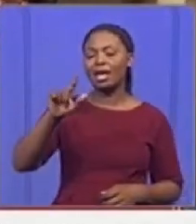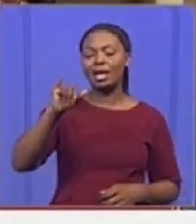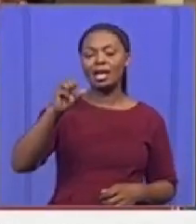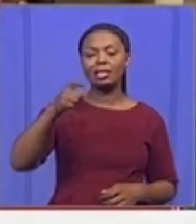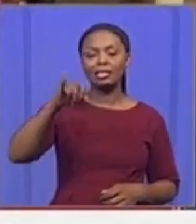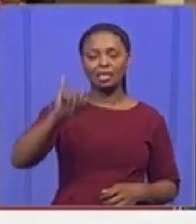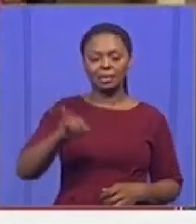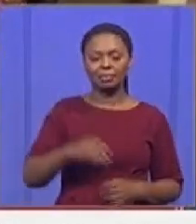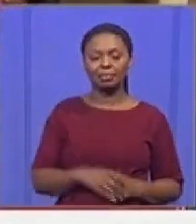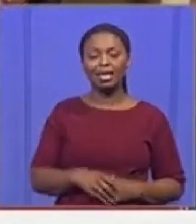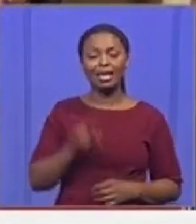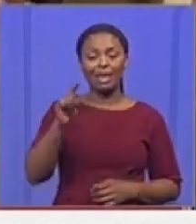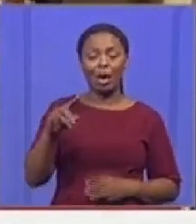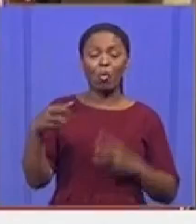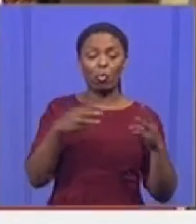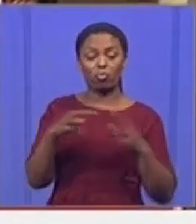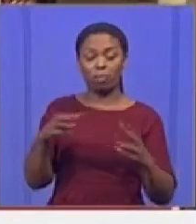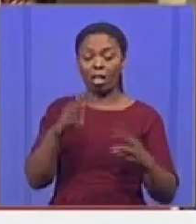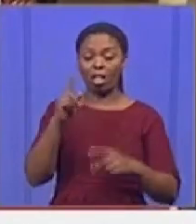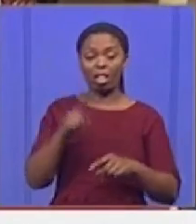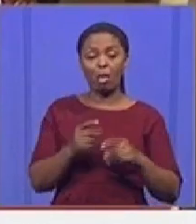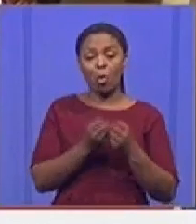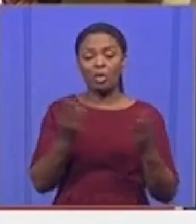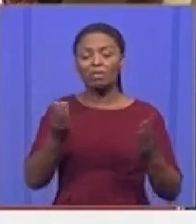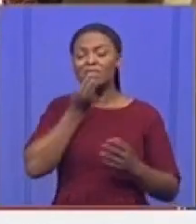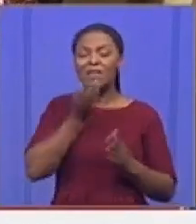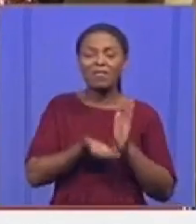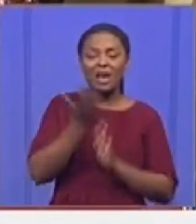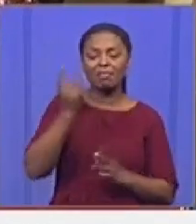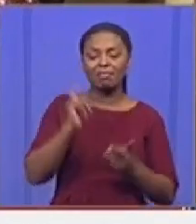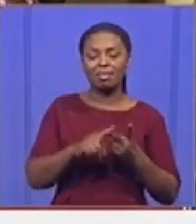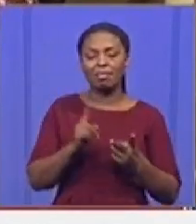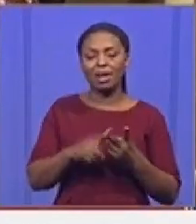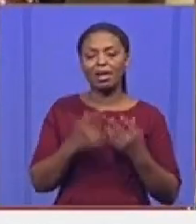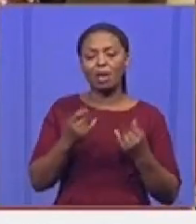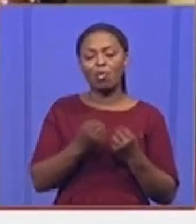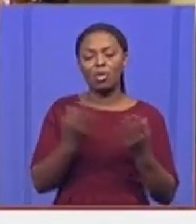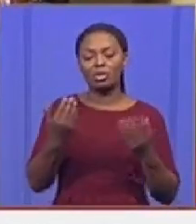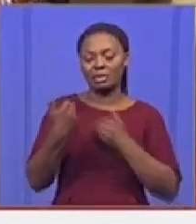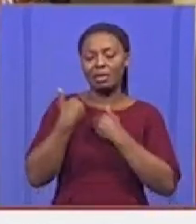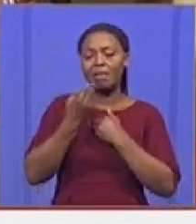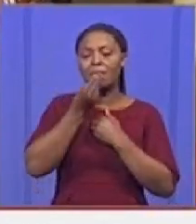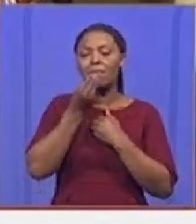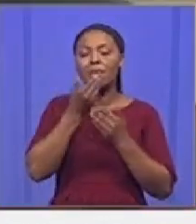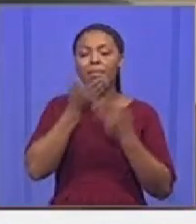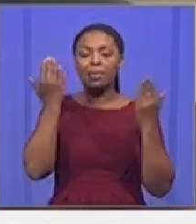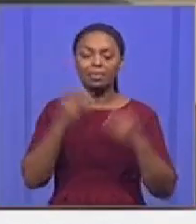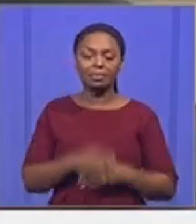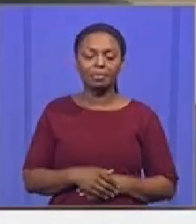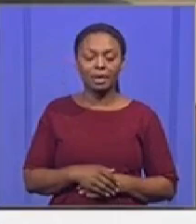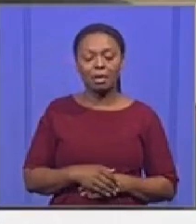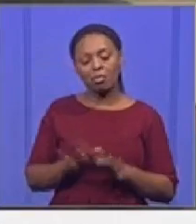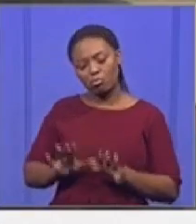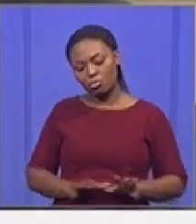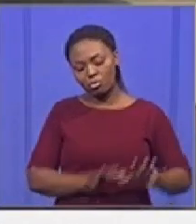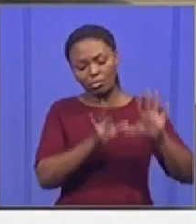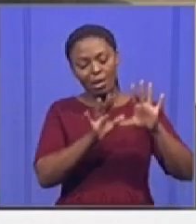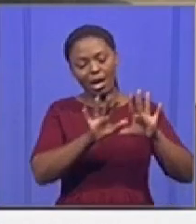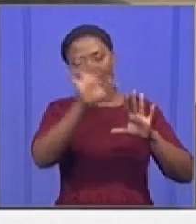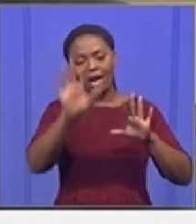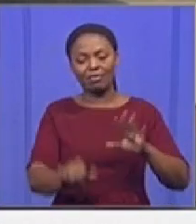bakile tlhwatlhwa e kwa godimo ya dijo, poifo ya tlhaelo ya dijo mo dinageng tse dingwe tsa Afrika. This is the mistake